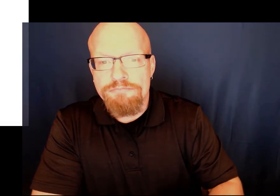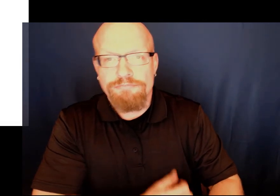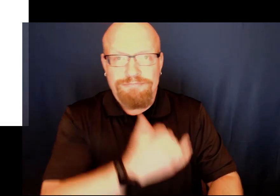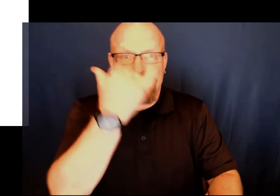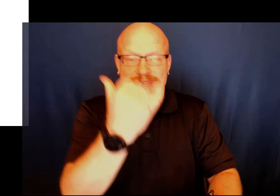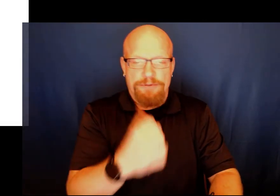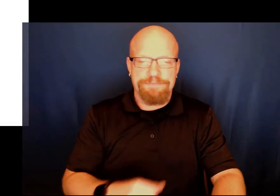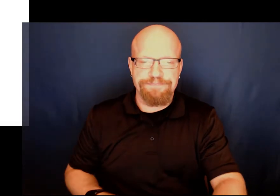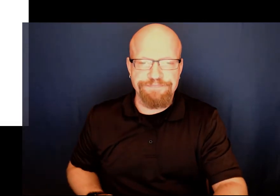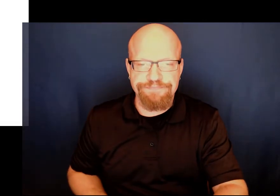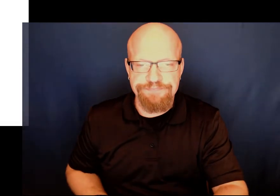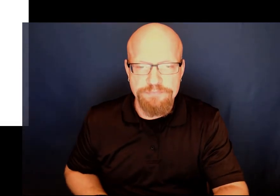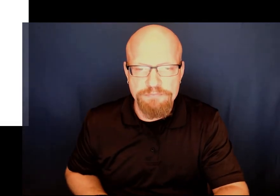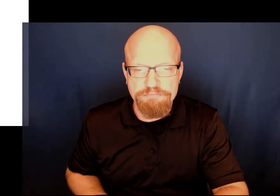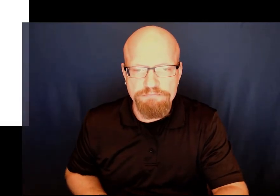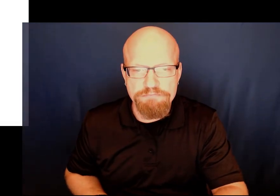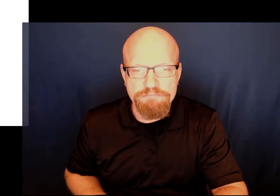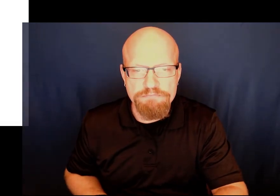Now,